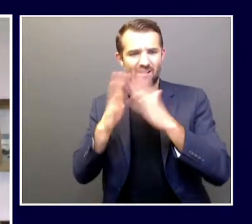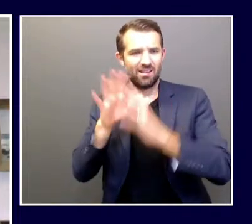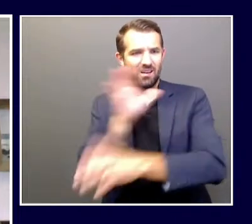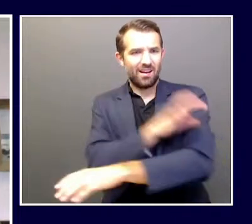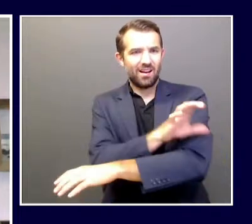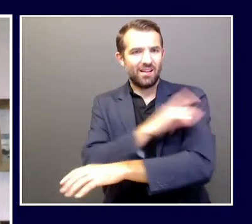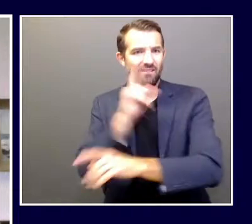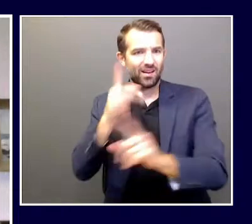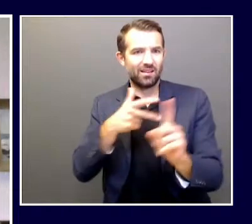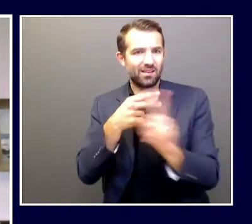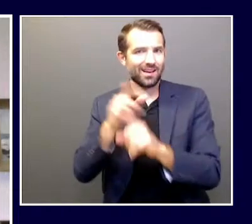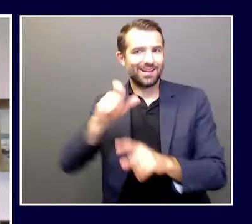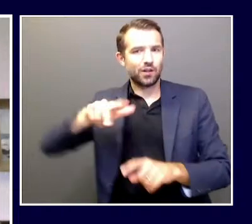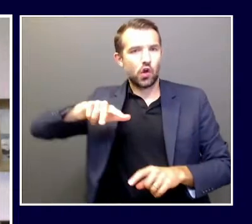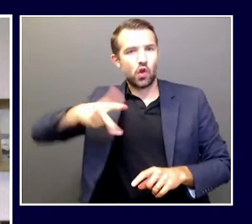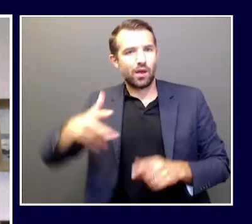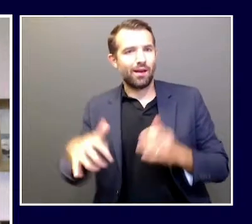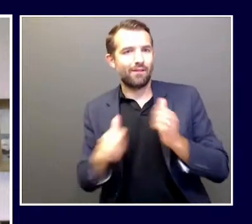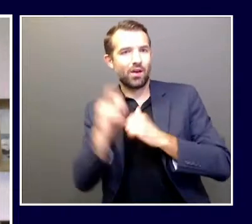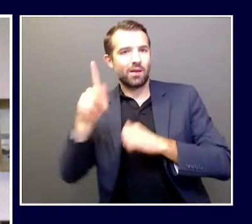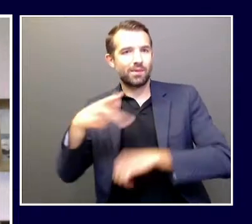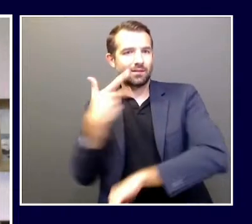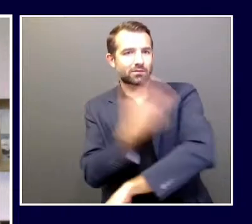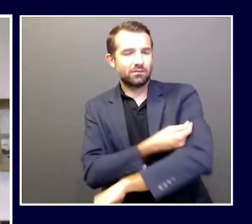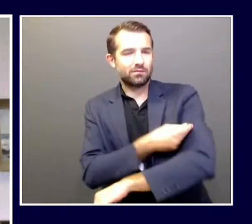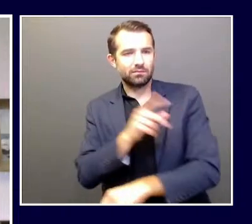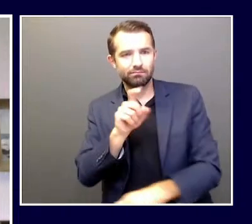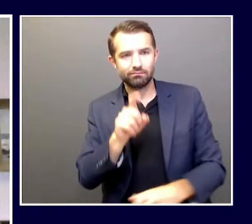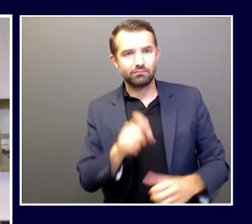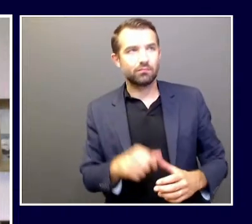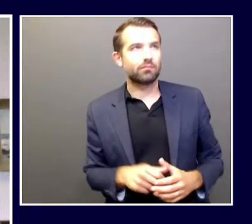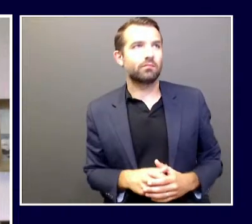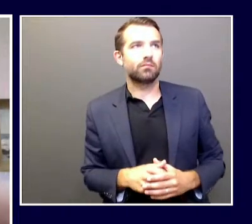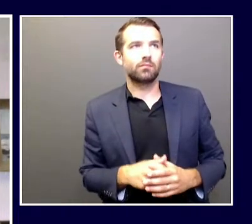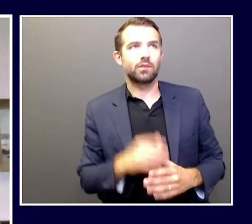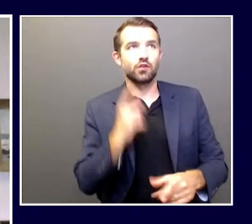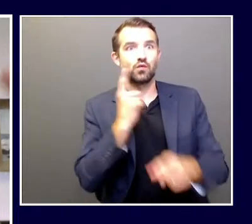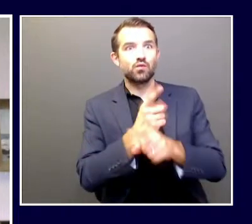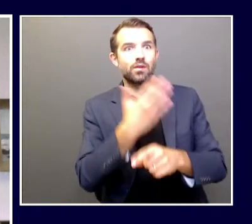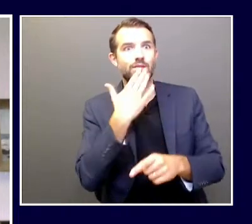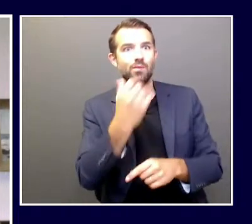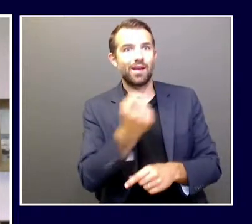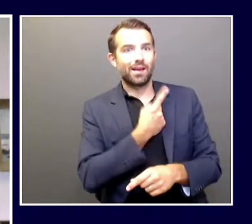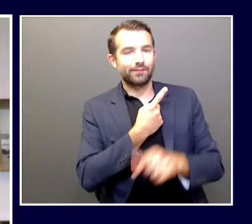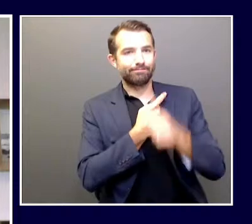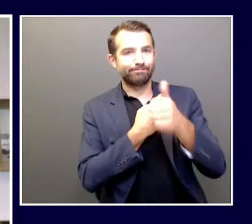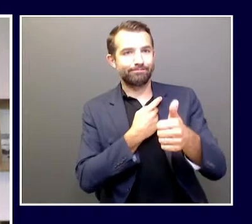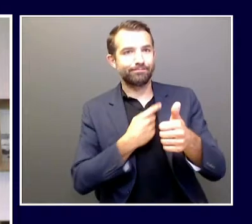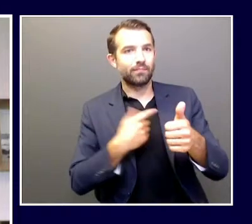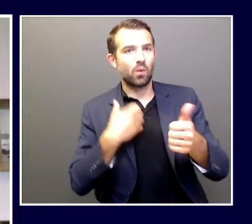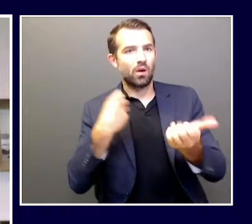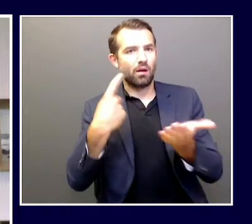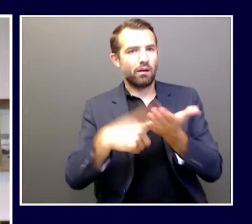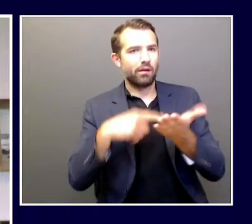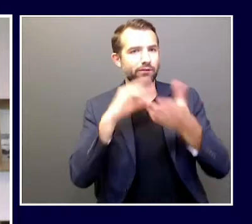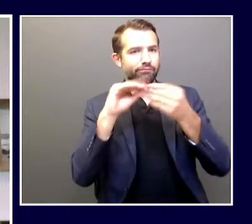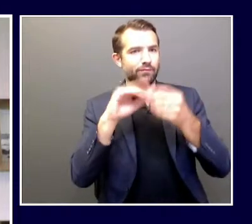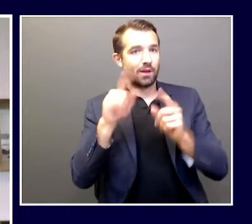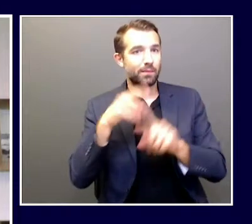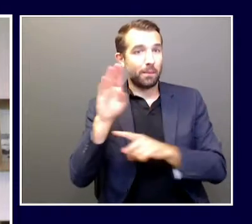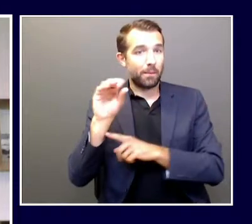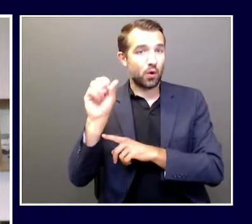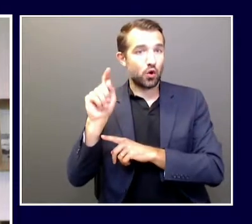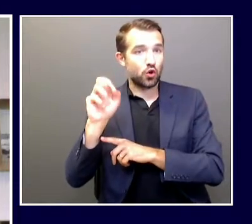you raised that, Amy. I wasn't sure what I wanted to talk about boosters, but as you heard, I had a pretty long monologue,